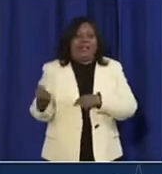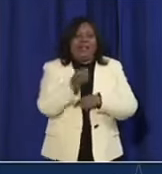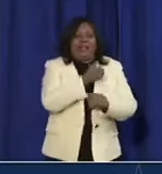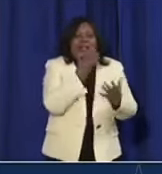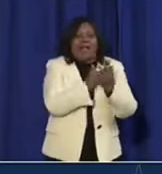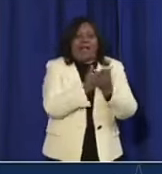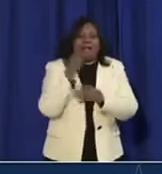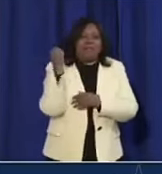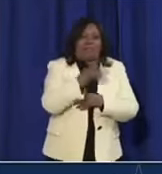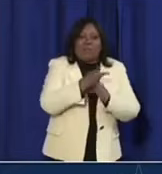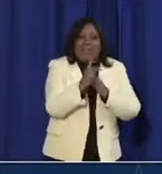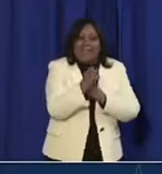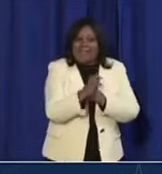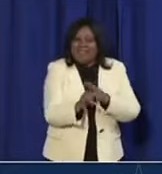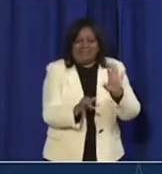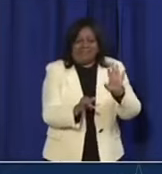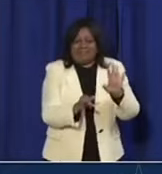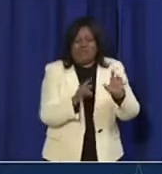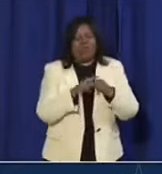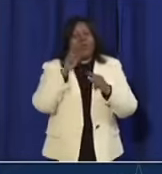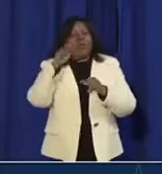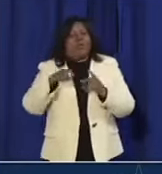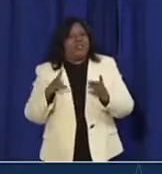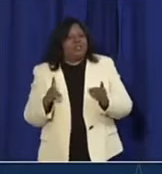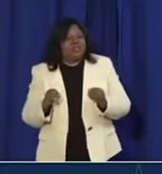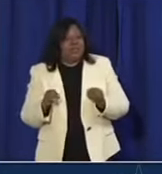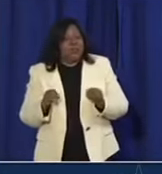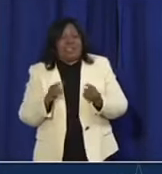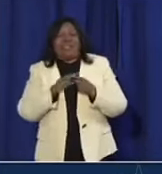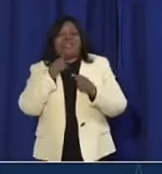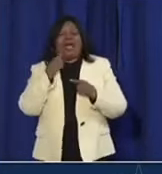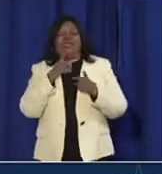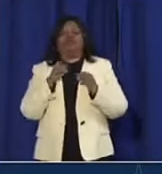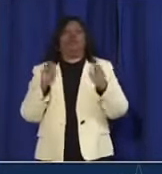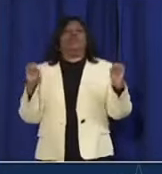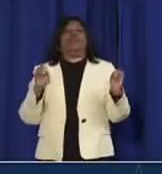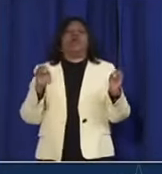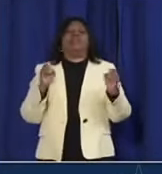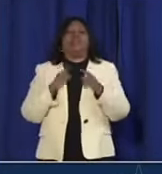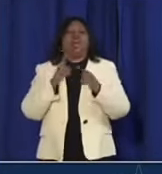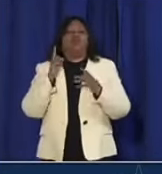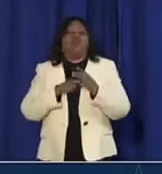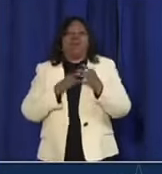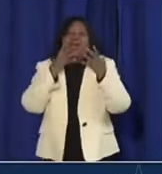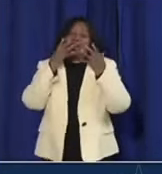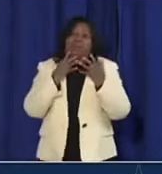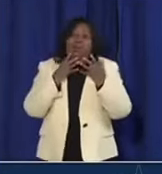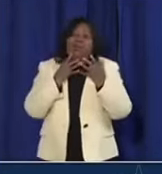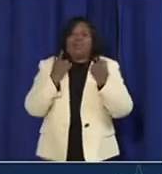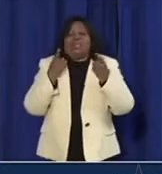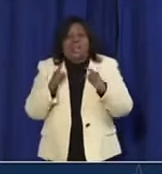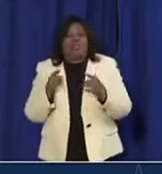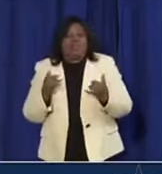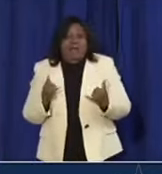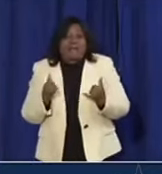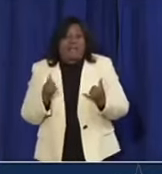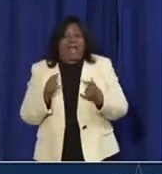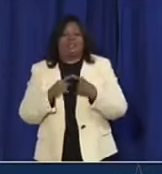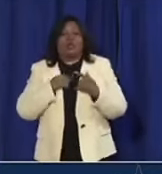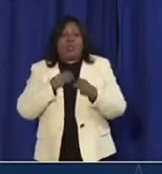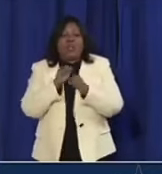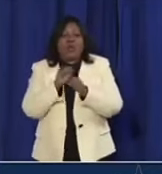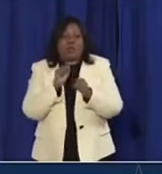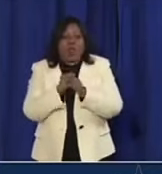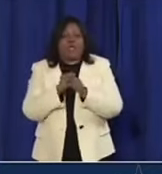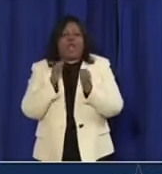away the key. But what we must do is not just do nothing, which is what, unfortunately, what's happening right now. So we are